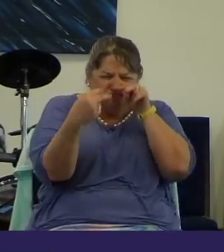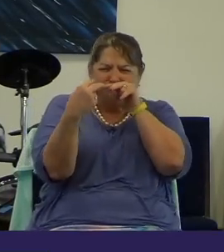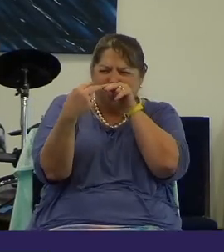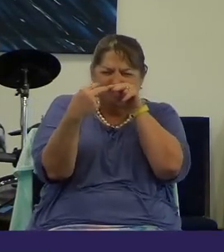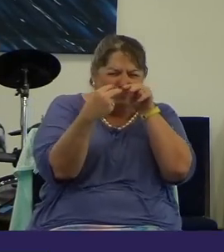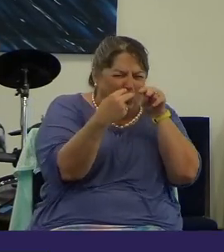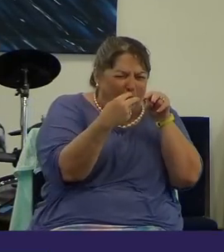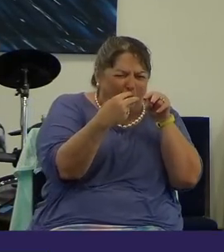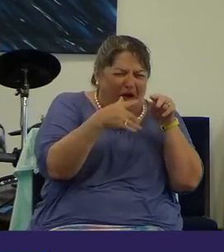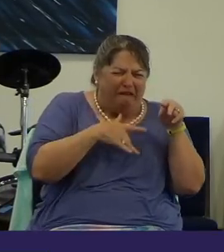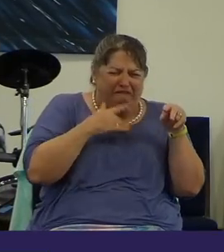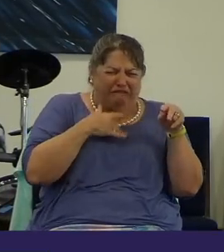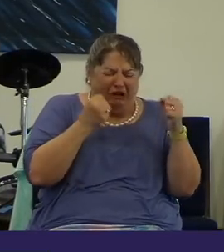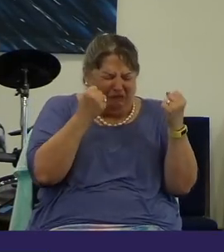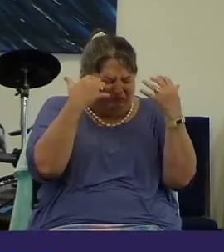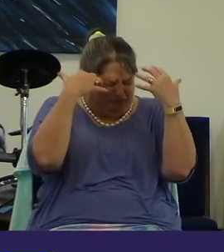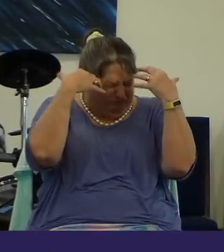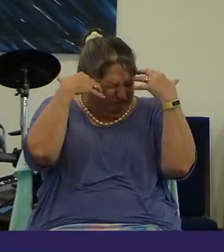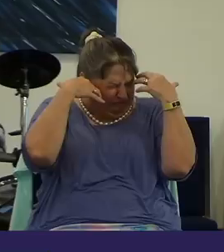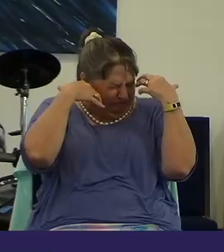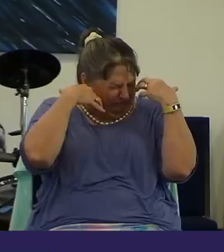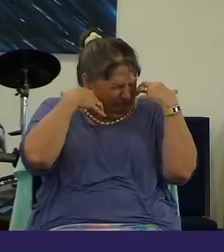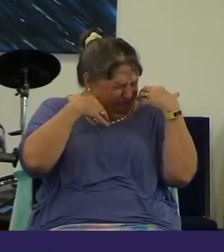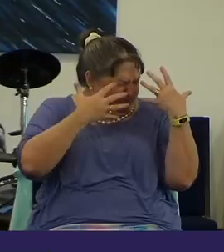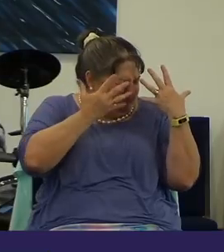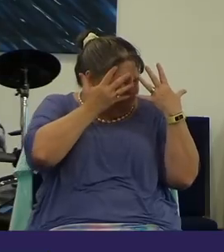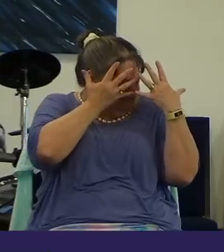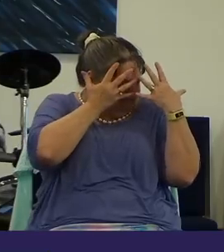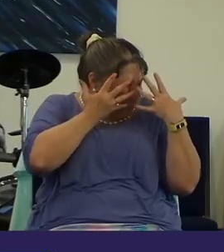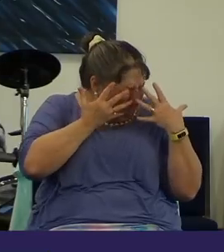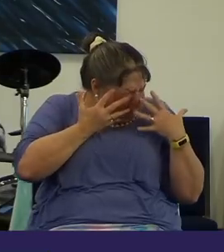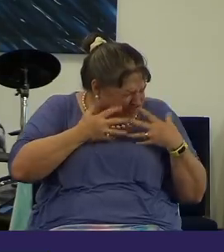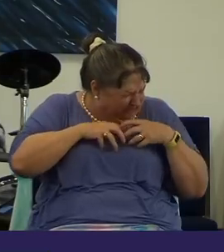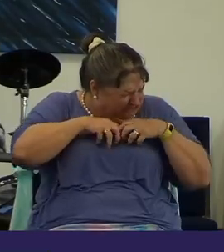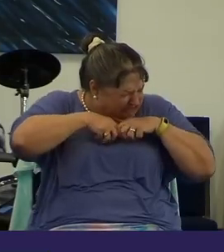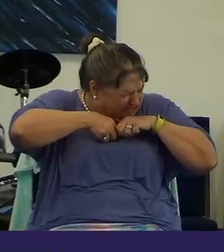was overtaken by what was about to come.